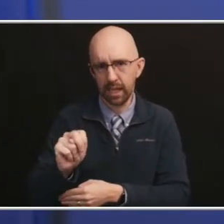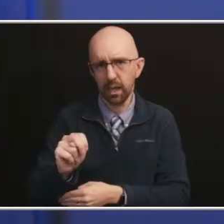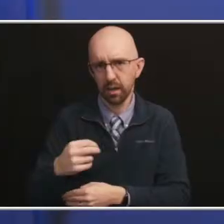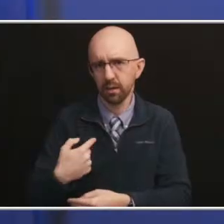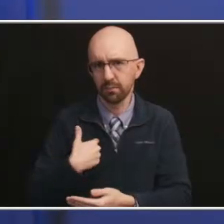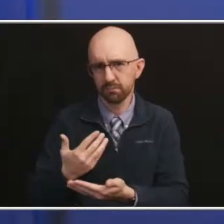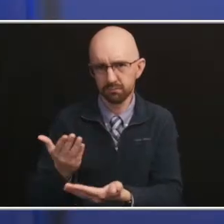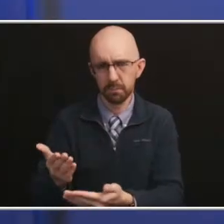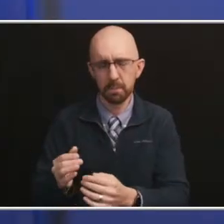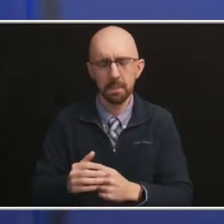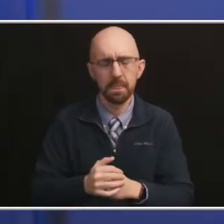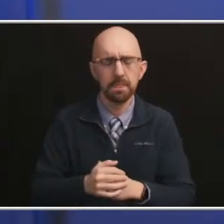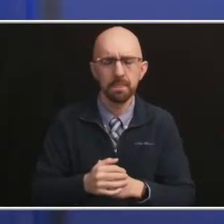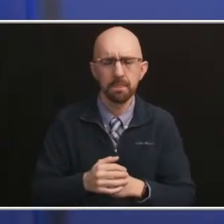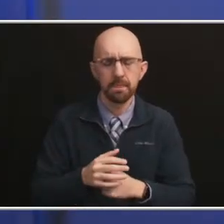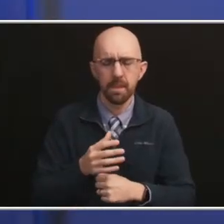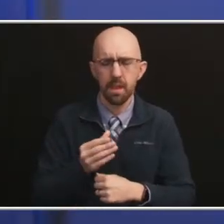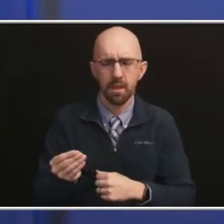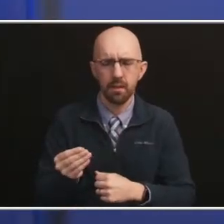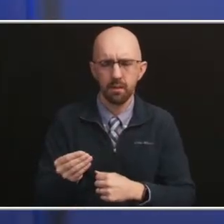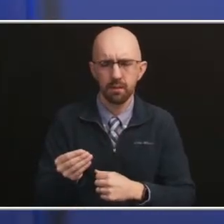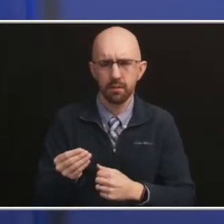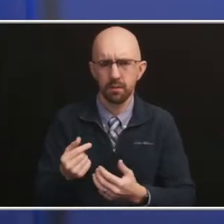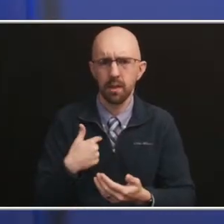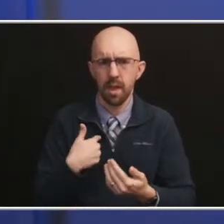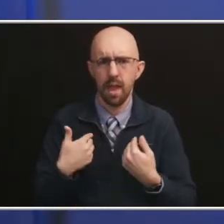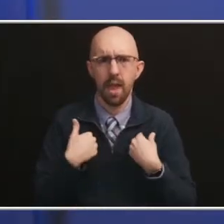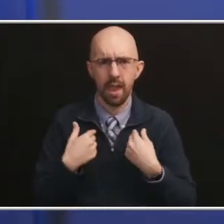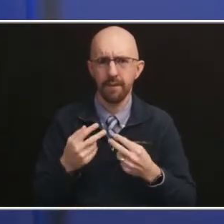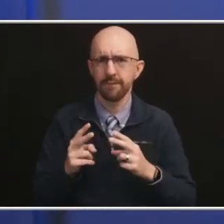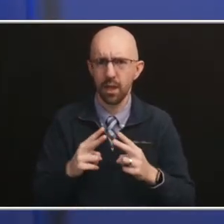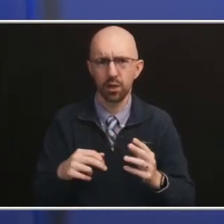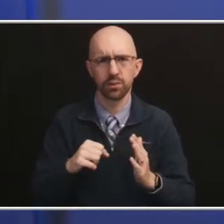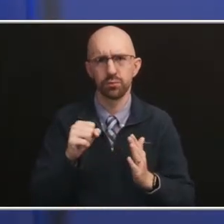and I have a very scripted